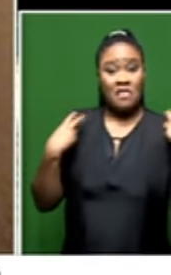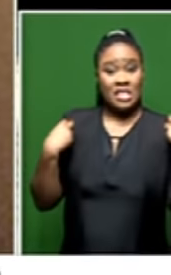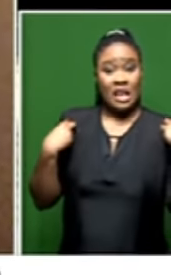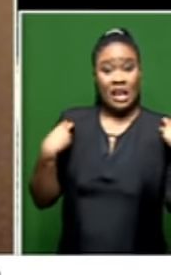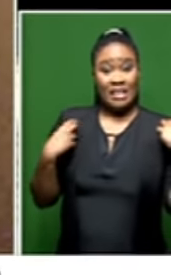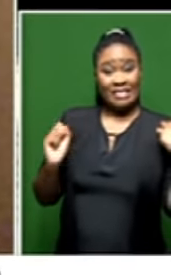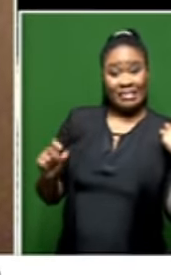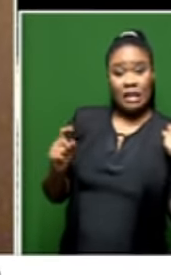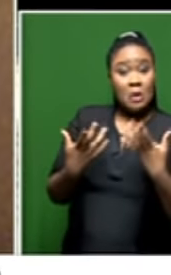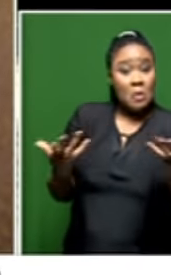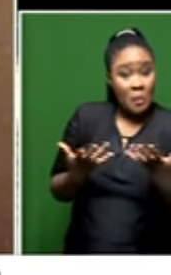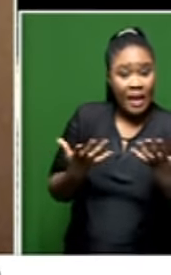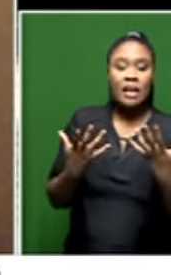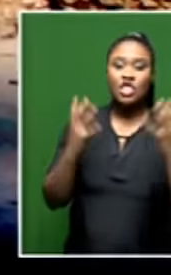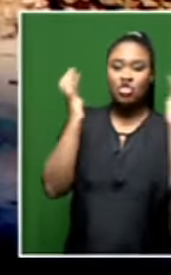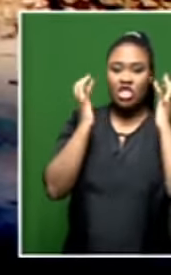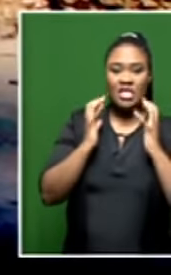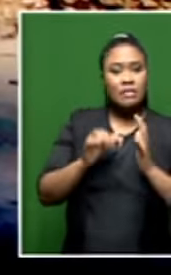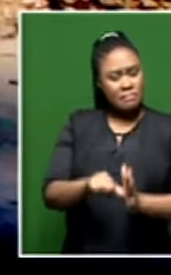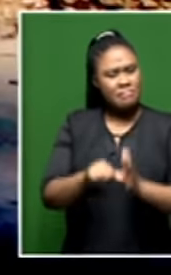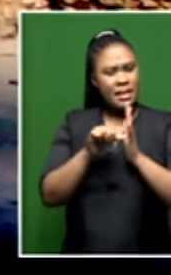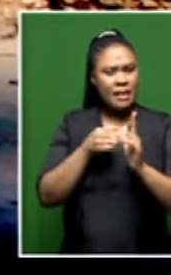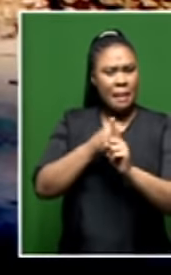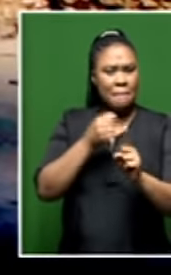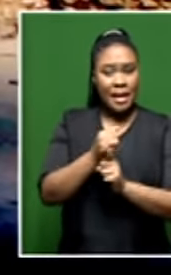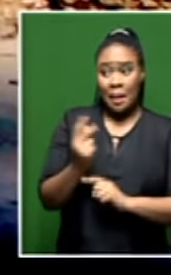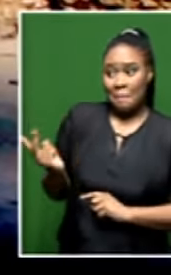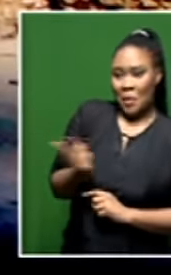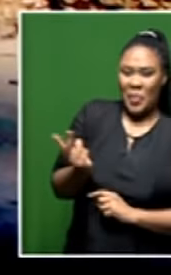the Judges Matter campaign. So that's where we leave it. Thanks again, gentlemen, for your time.